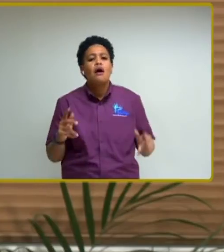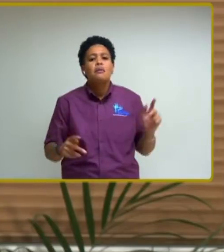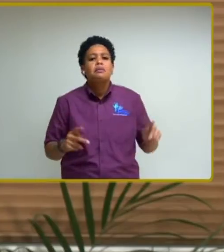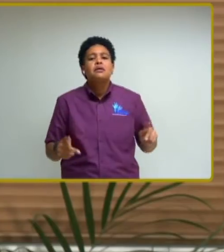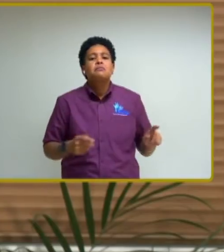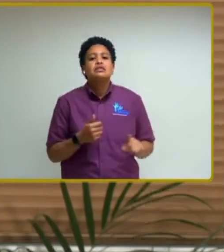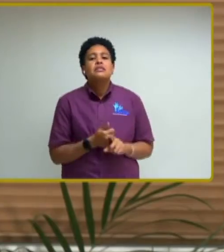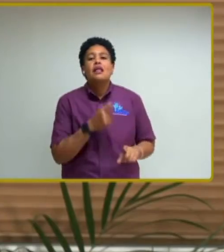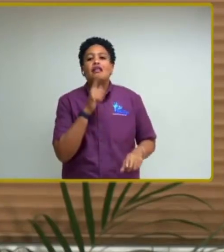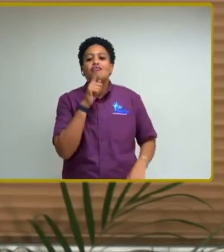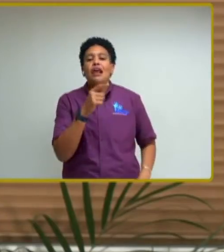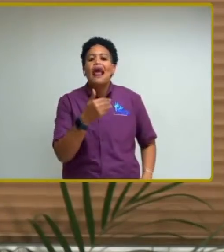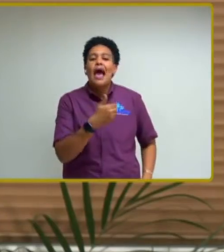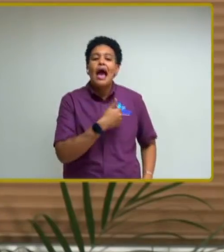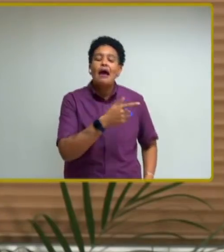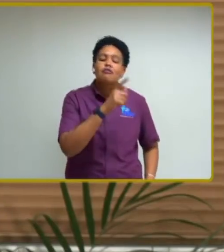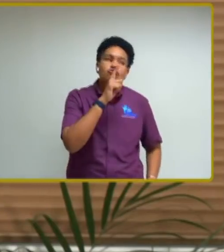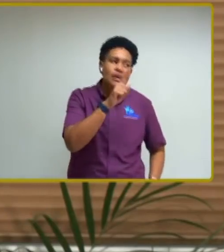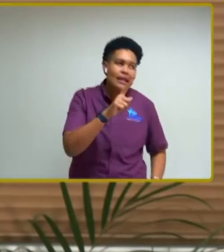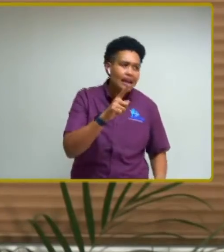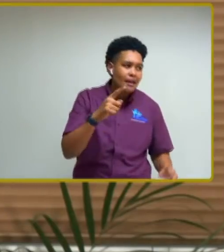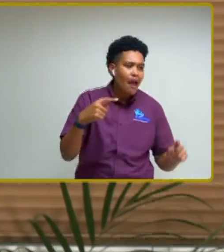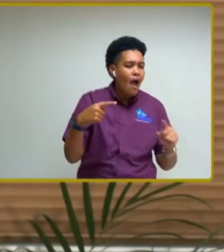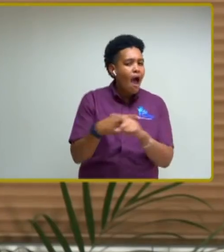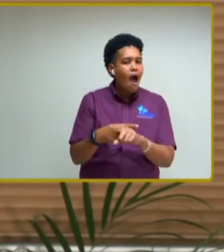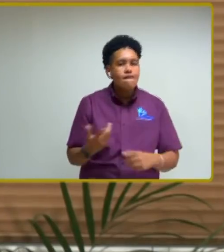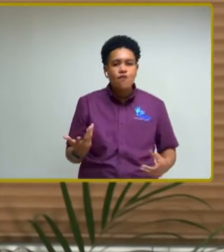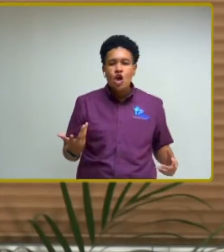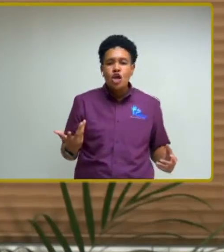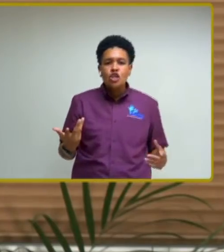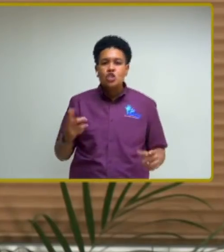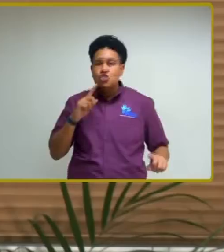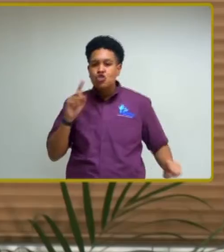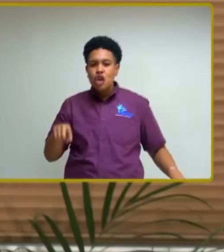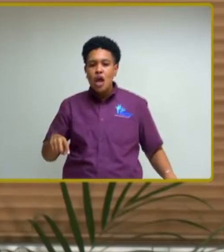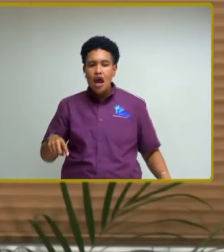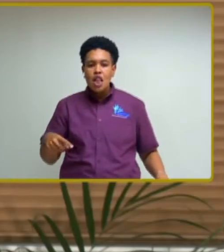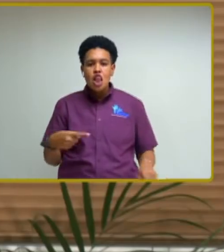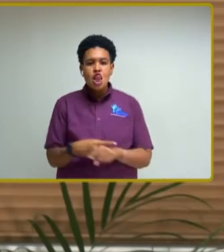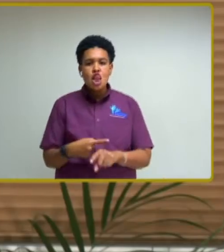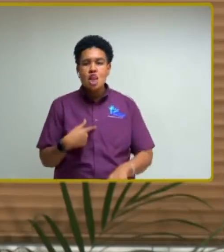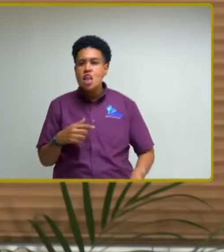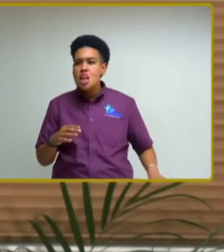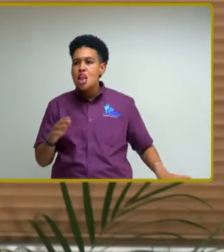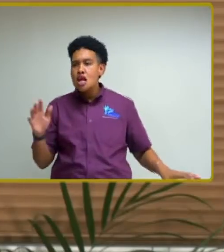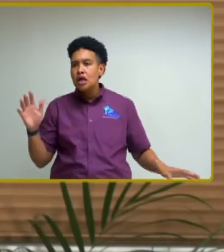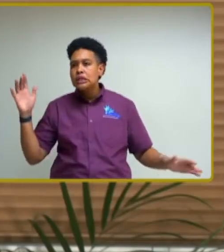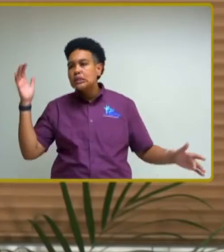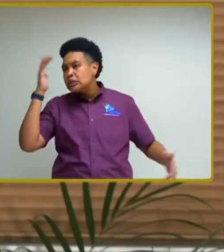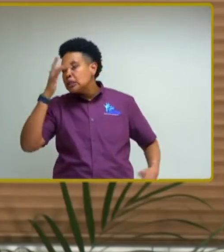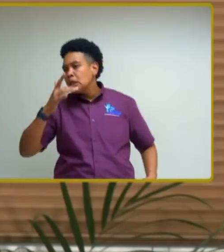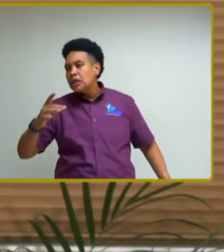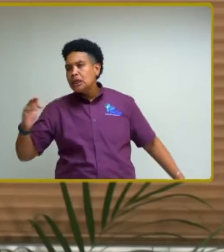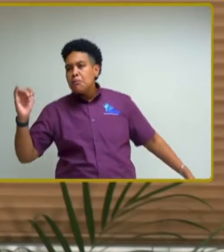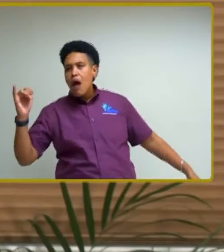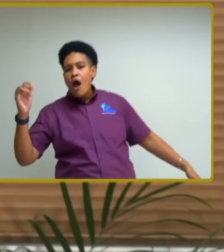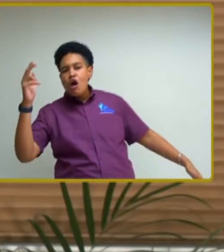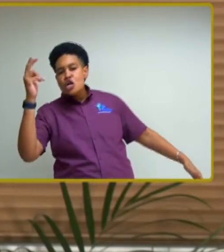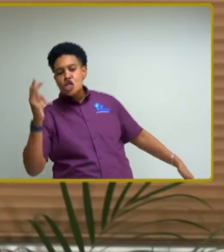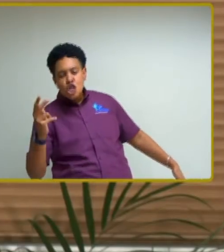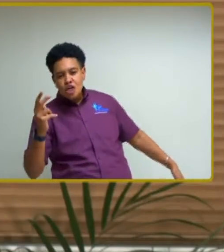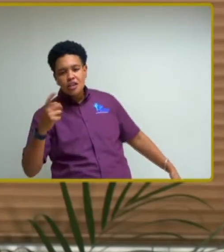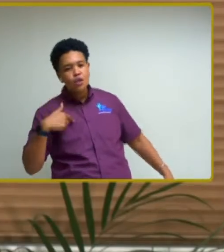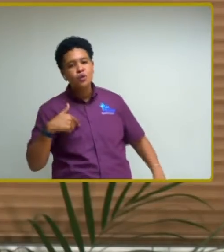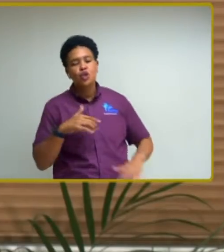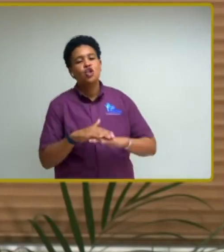persons have had very adverse reactions to the vaccine, even to the extreme. We do